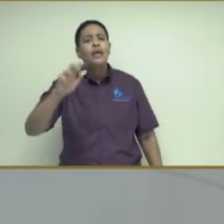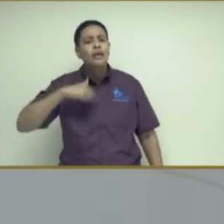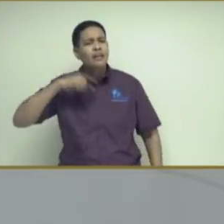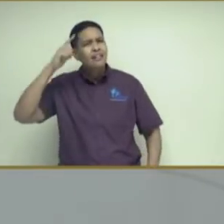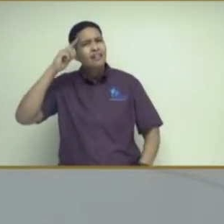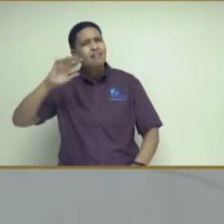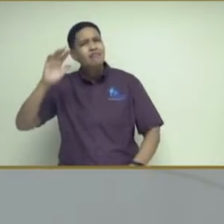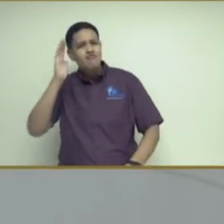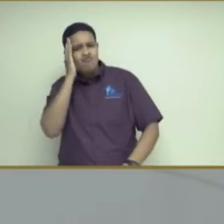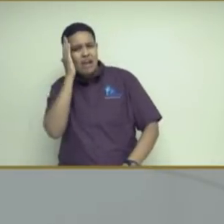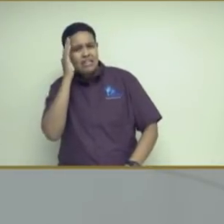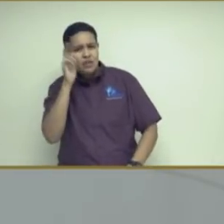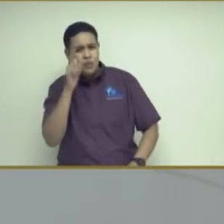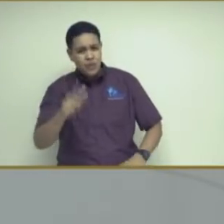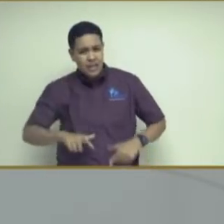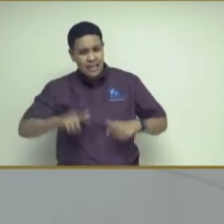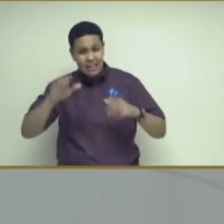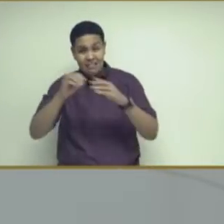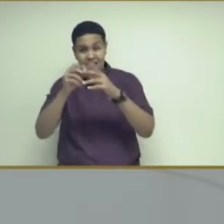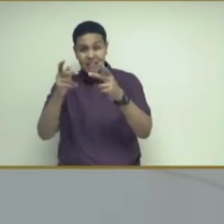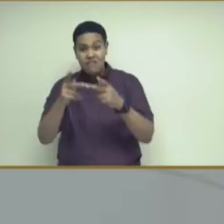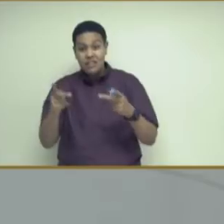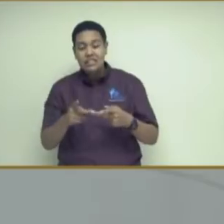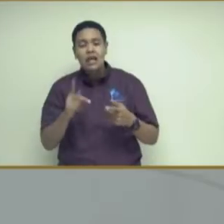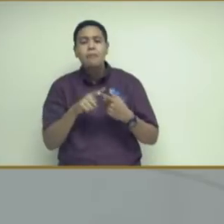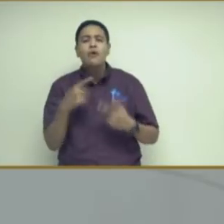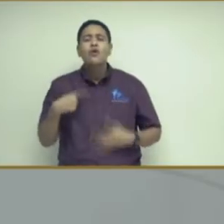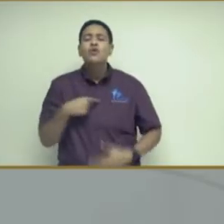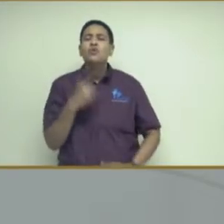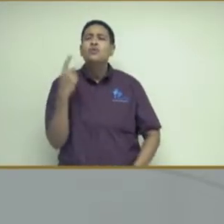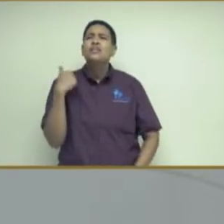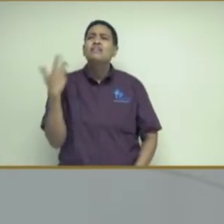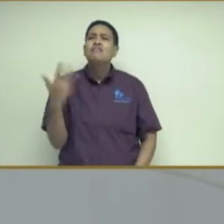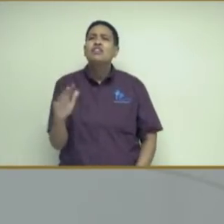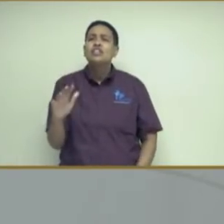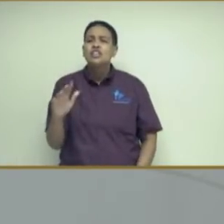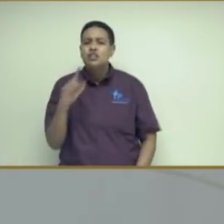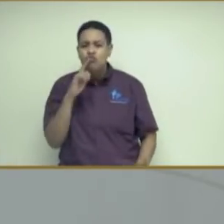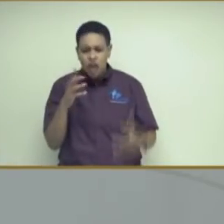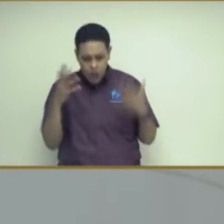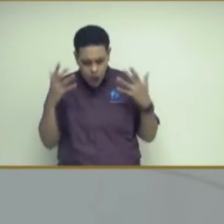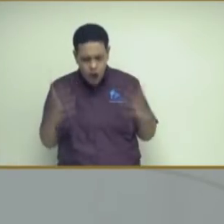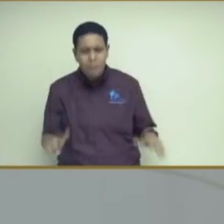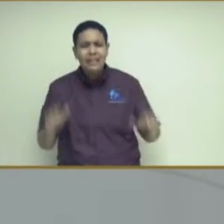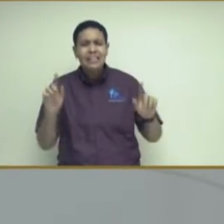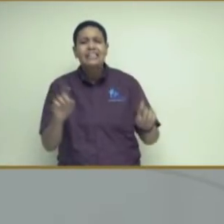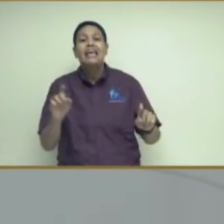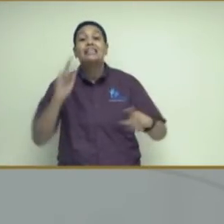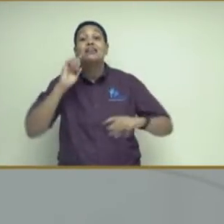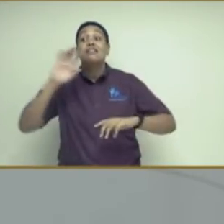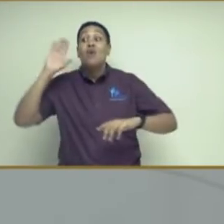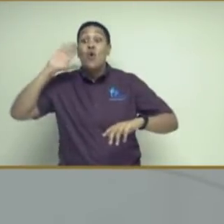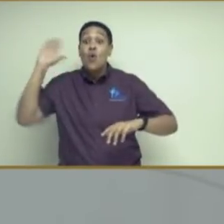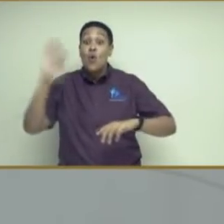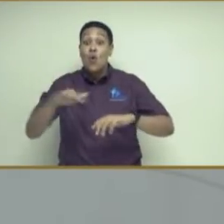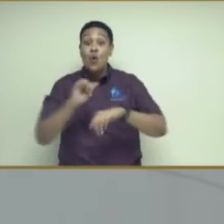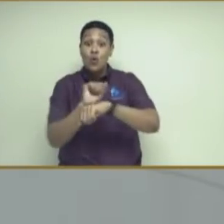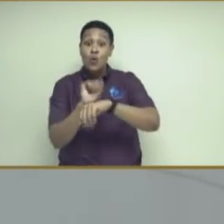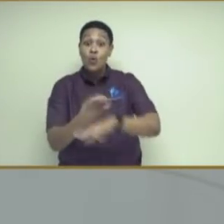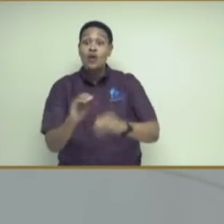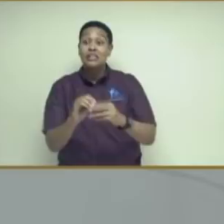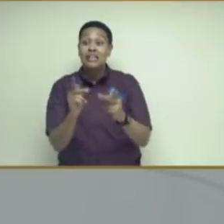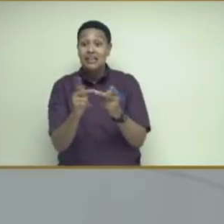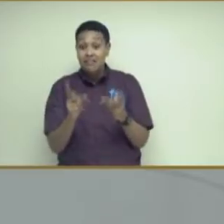residents of the facility, as well as we would have completed the testing of all the workers within